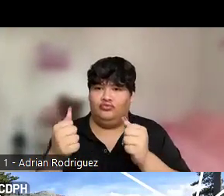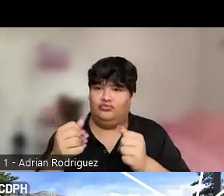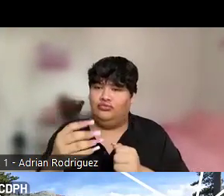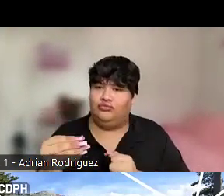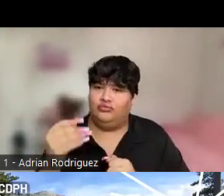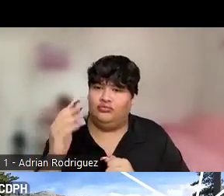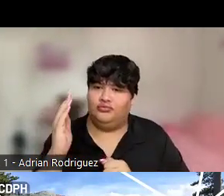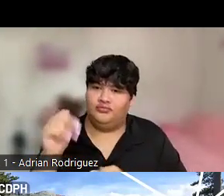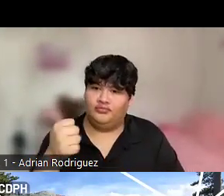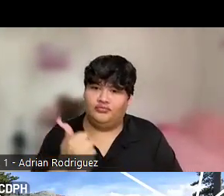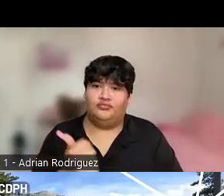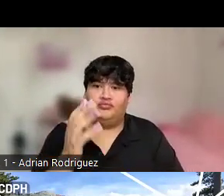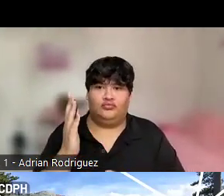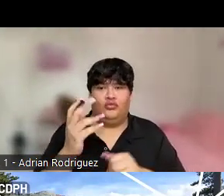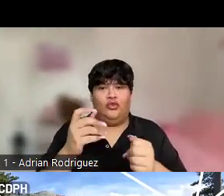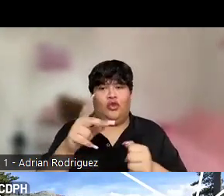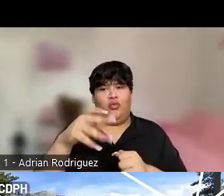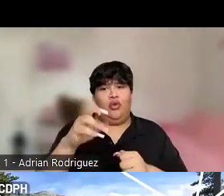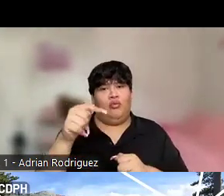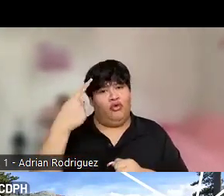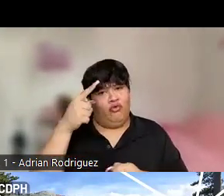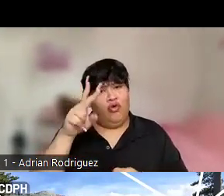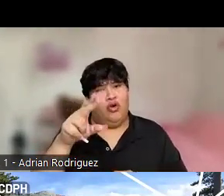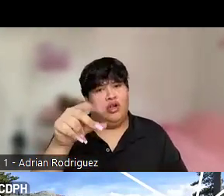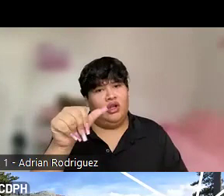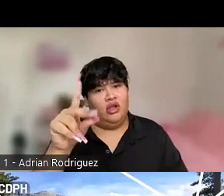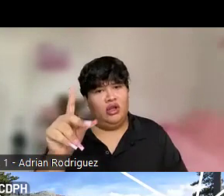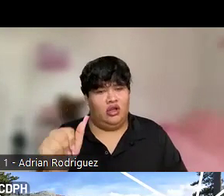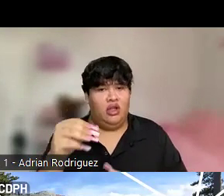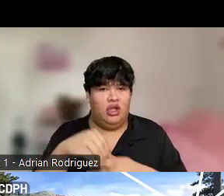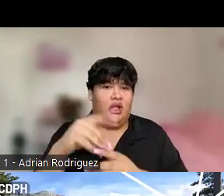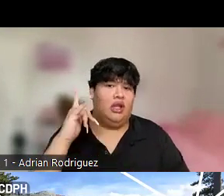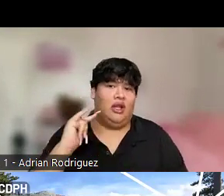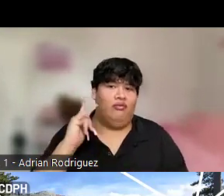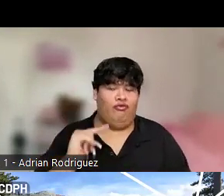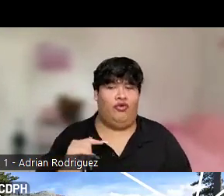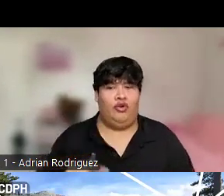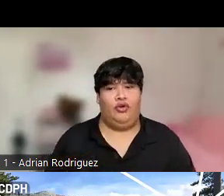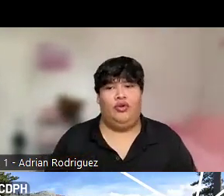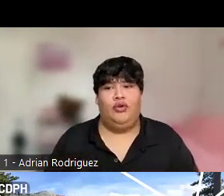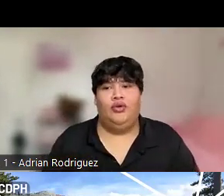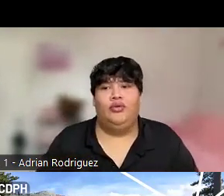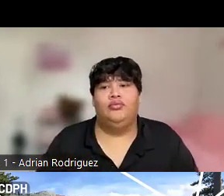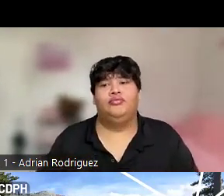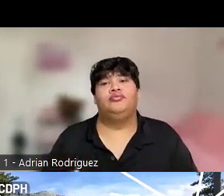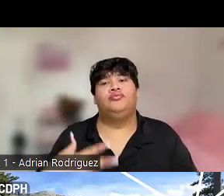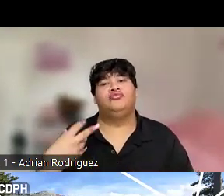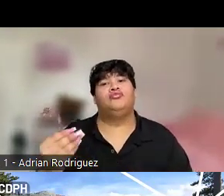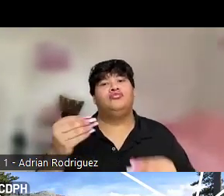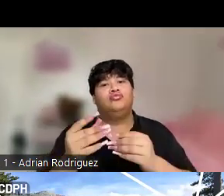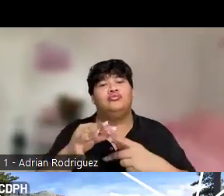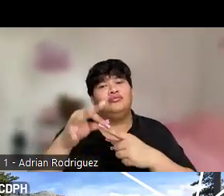and to update a report on ADRD prevalence in California. And I want to emphasize the importance